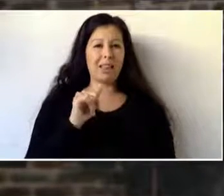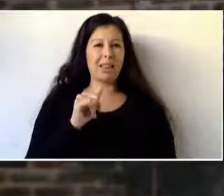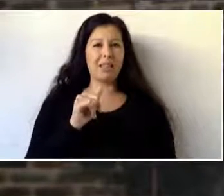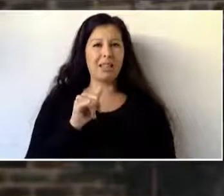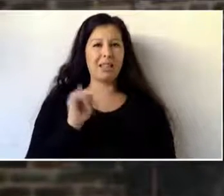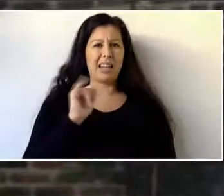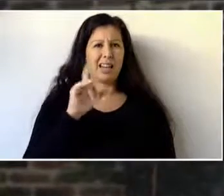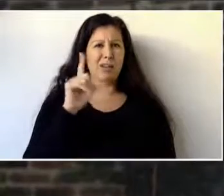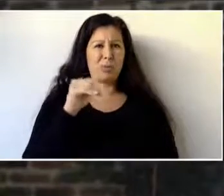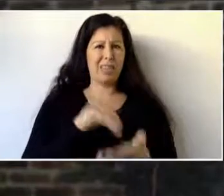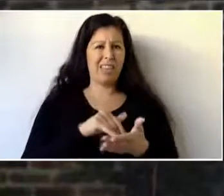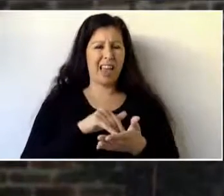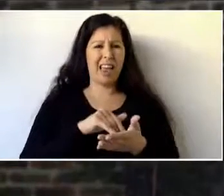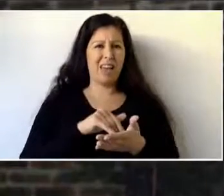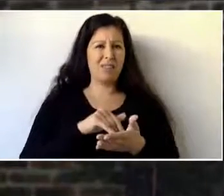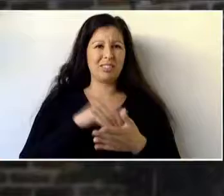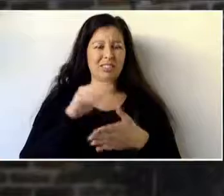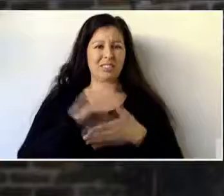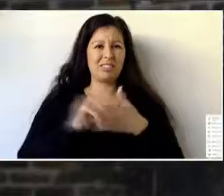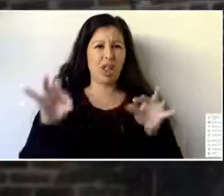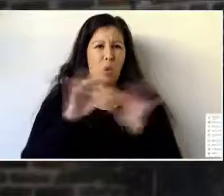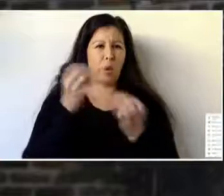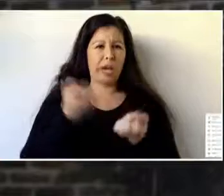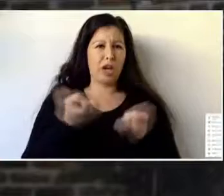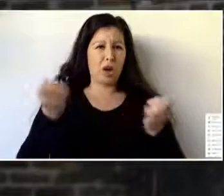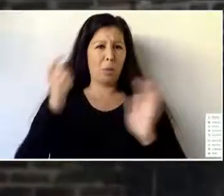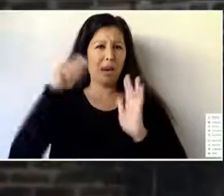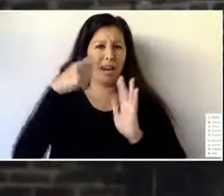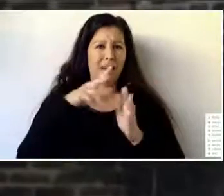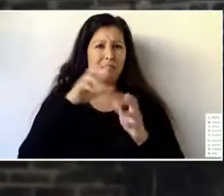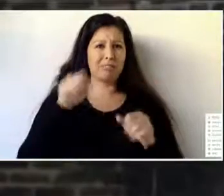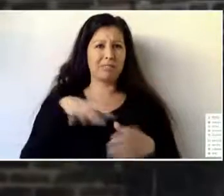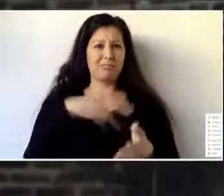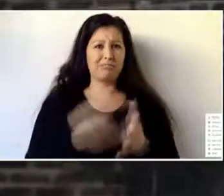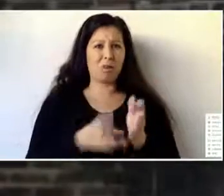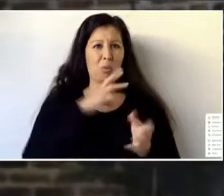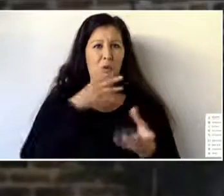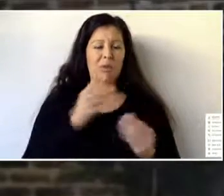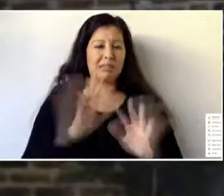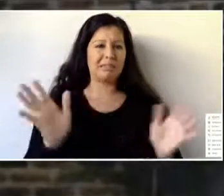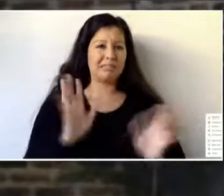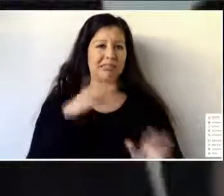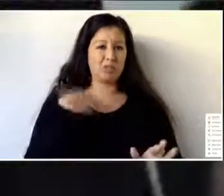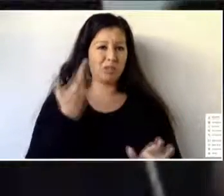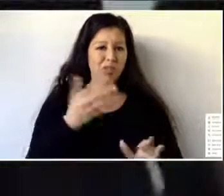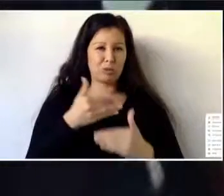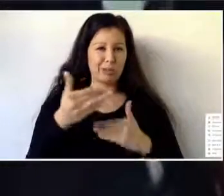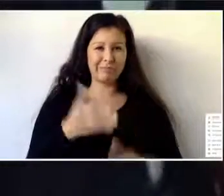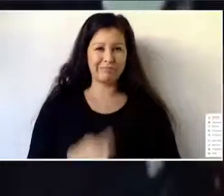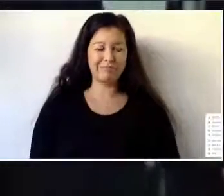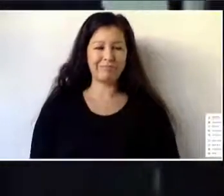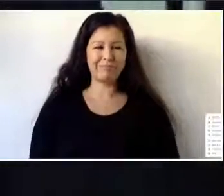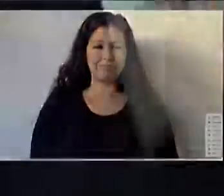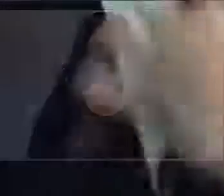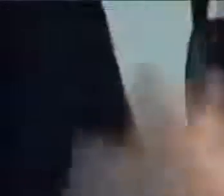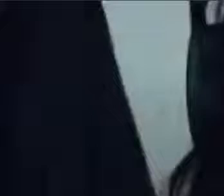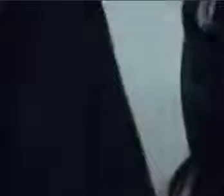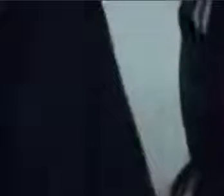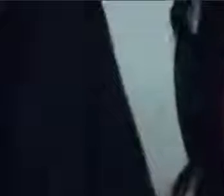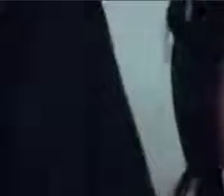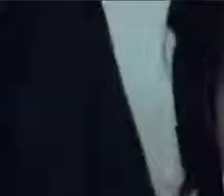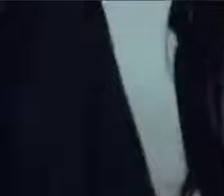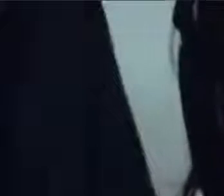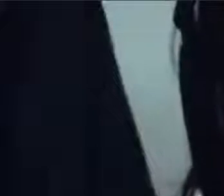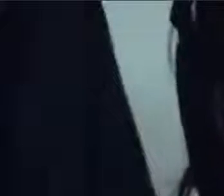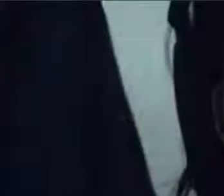know, it's like a 20,000 camera rig, like, potentially dropping in the ocean, so we couldn't do that. So you've ended up with